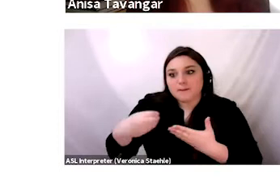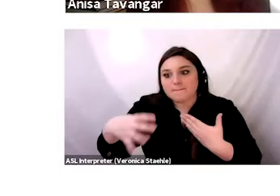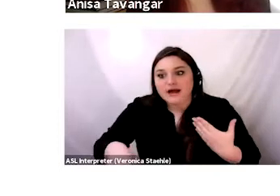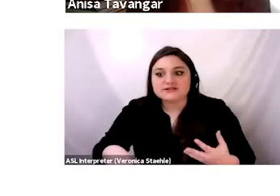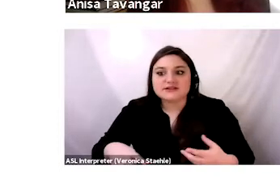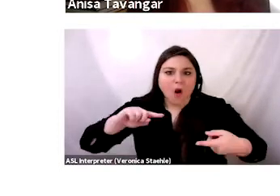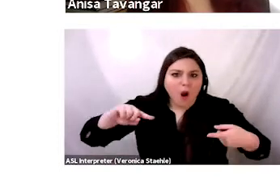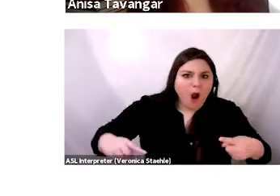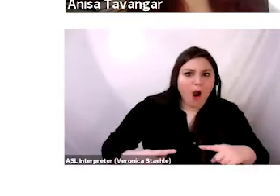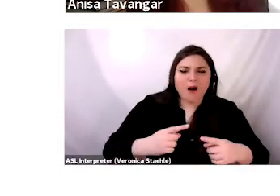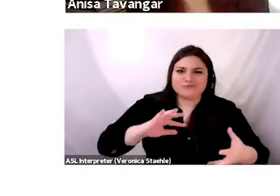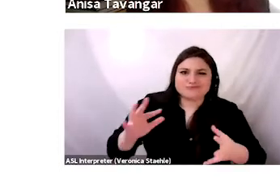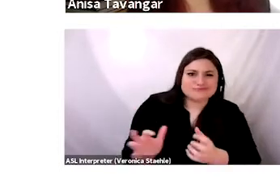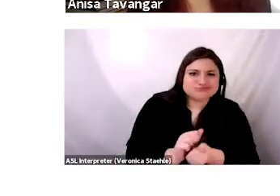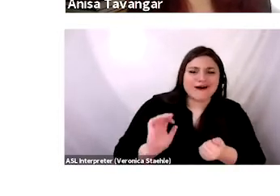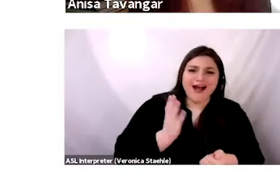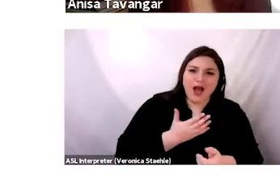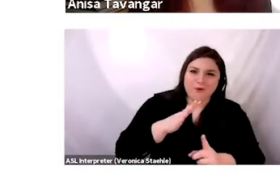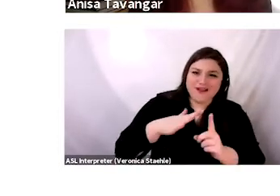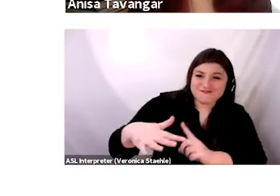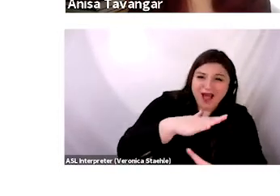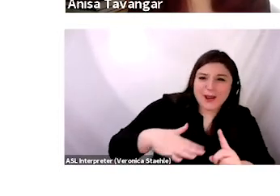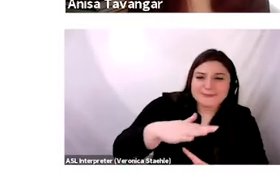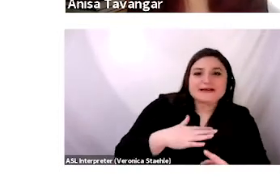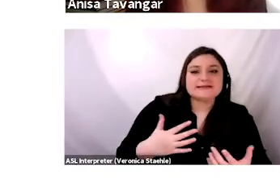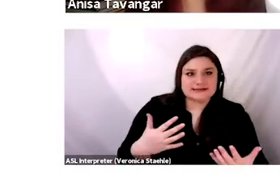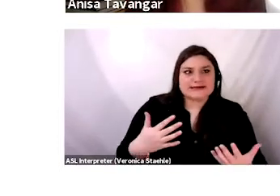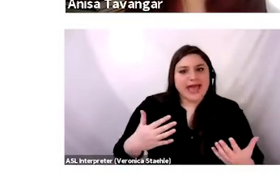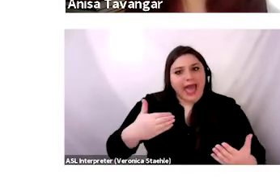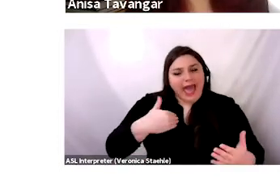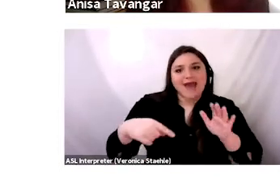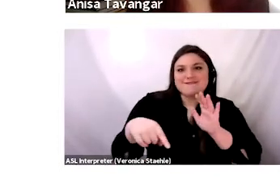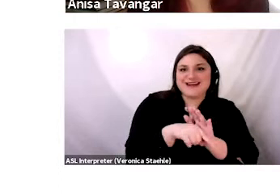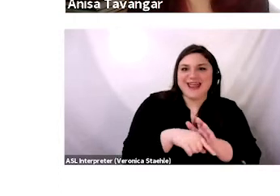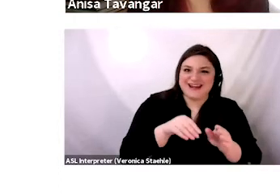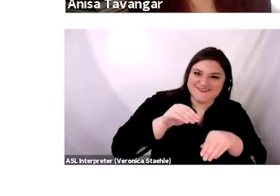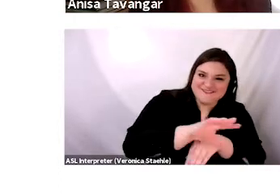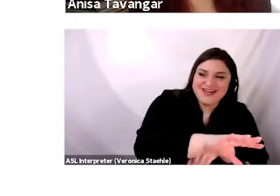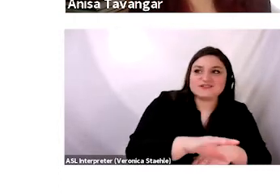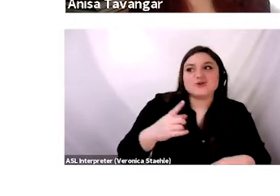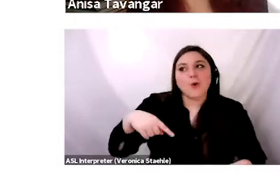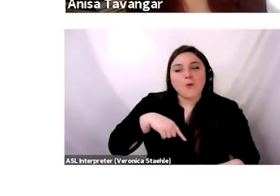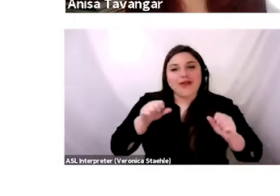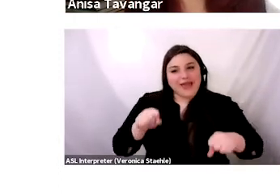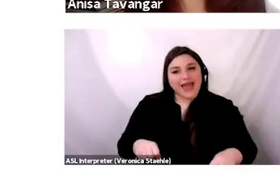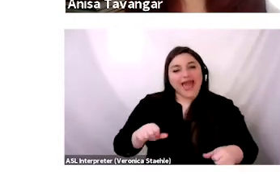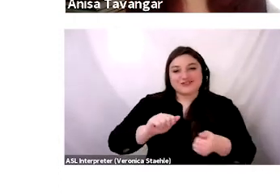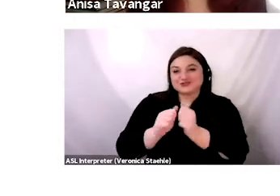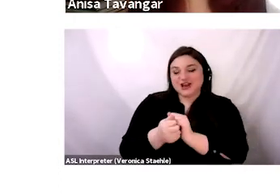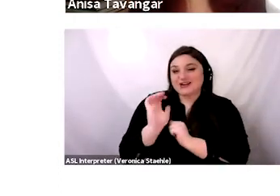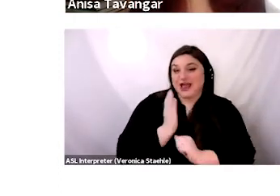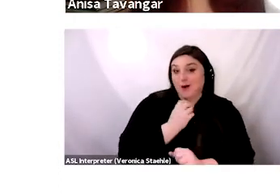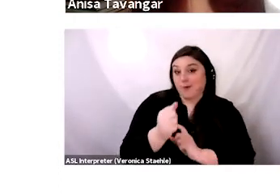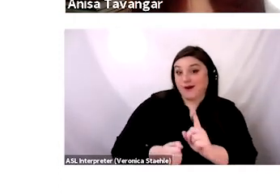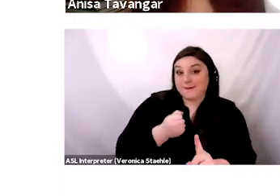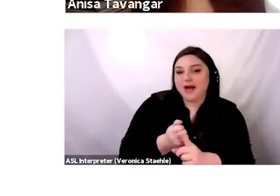are draining on our environment, and all of these can exhibit qualities. We can sort of change the way we think about these components to exhibit qualities